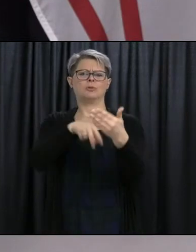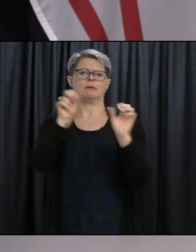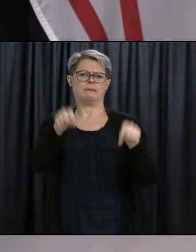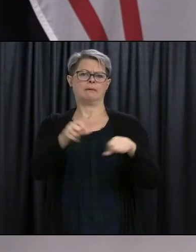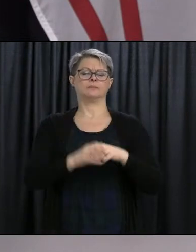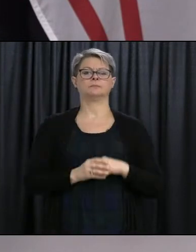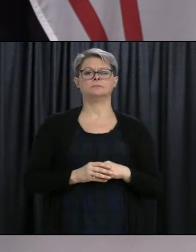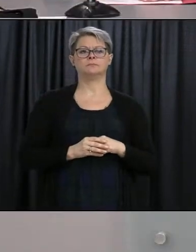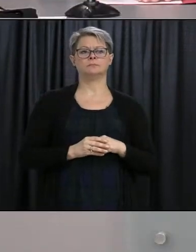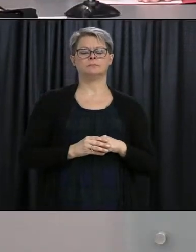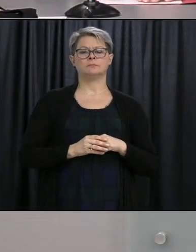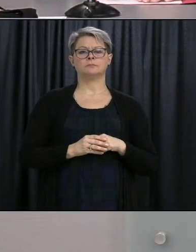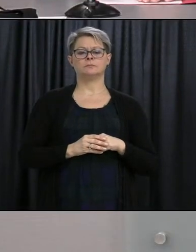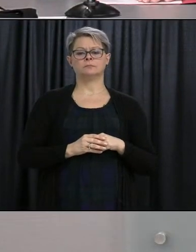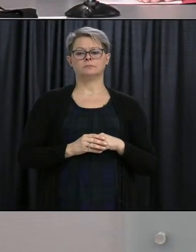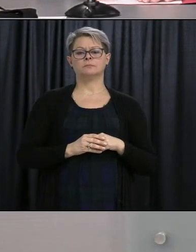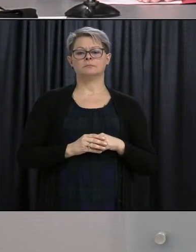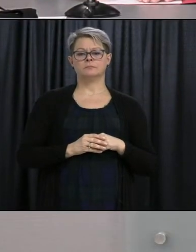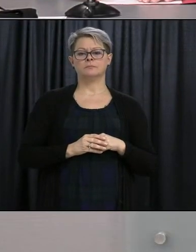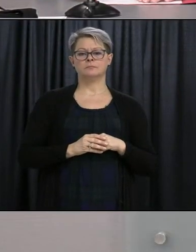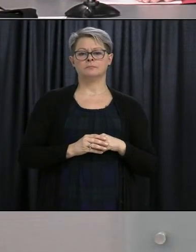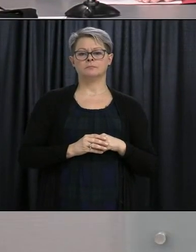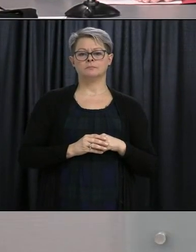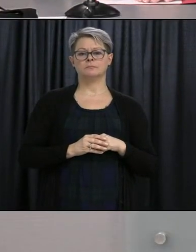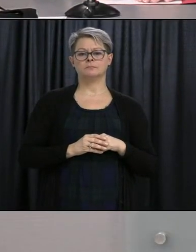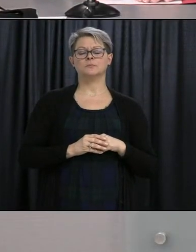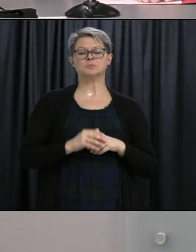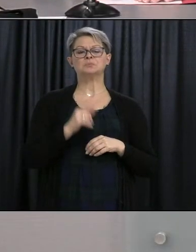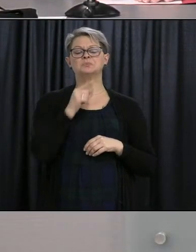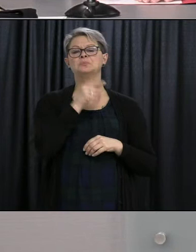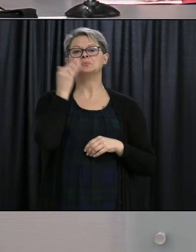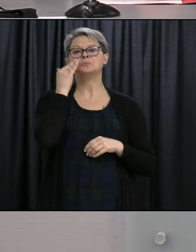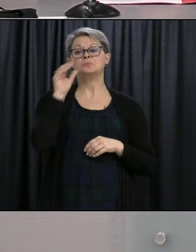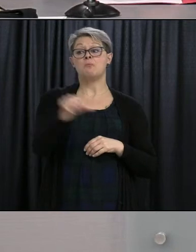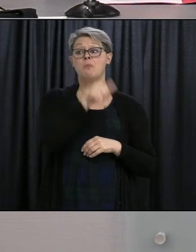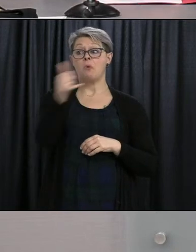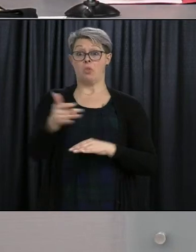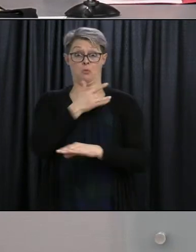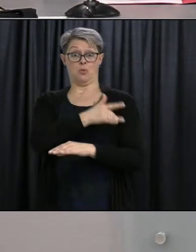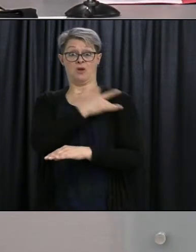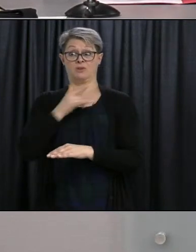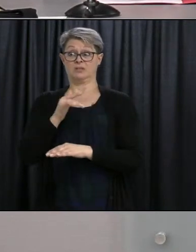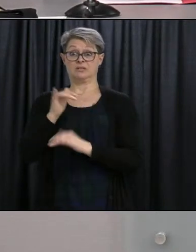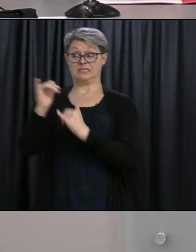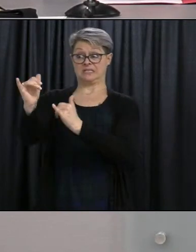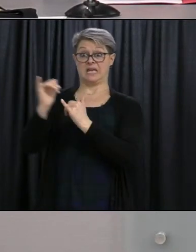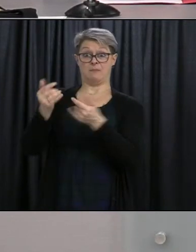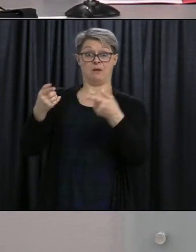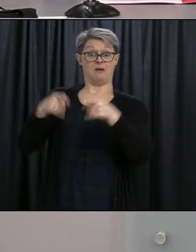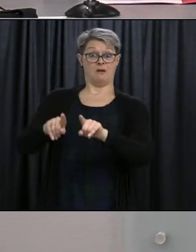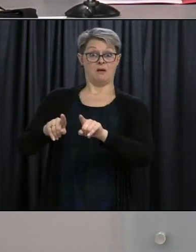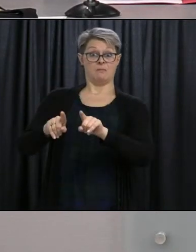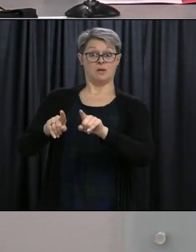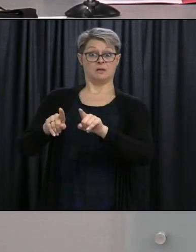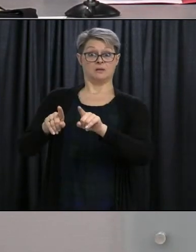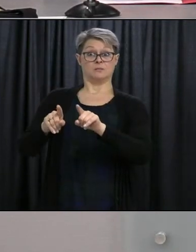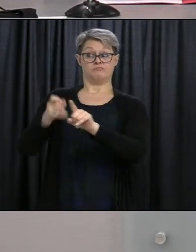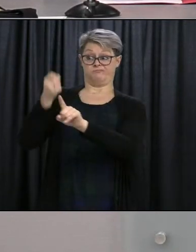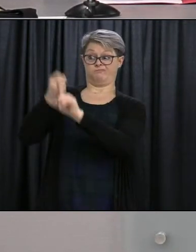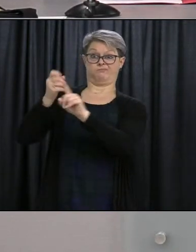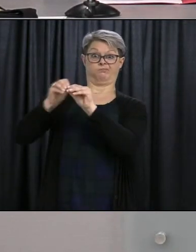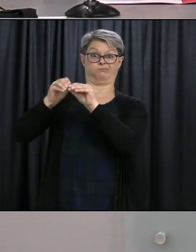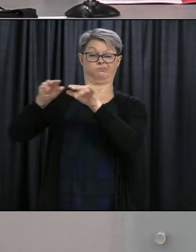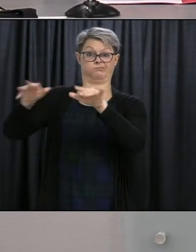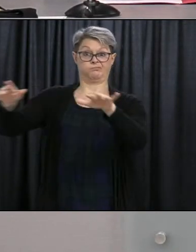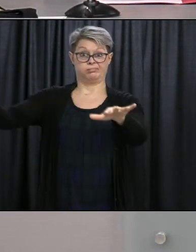I guess I'm just asking because we know how vulnerable they've been in other provinces when something like this has happened. Are there further measures being taken? Are we